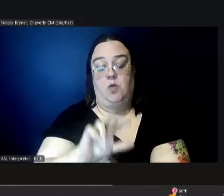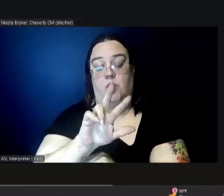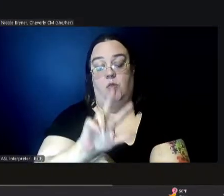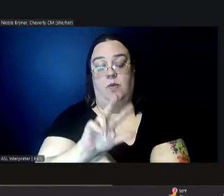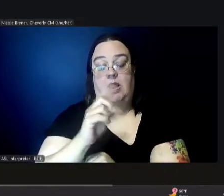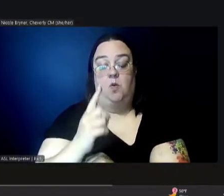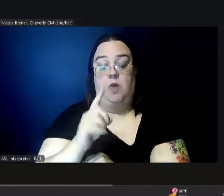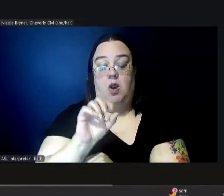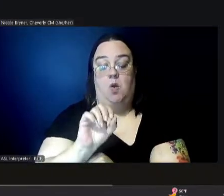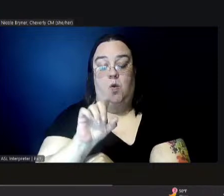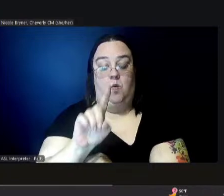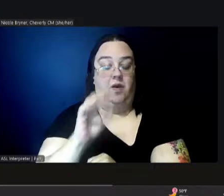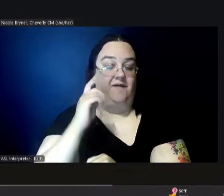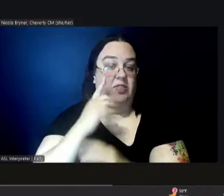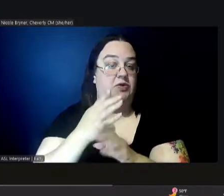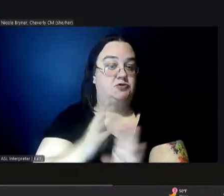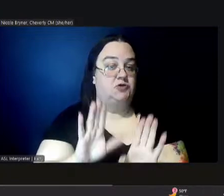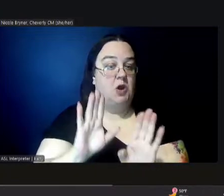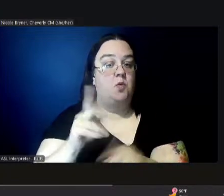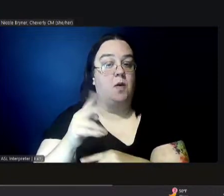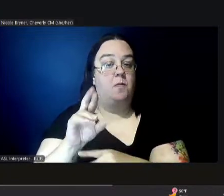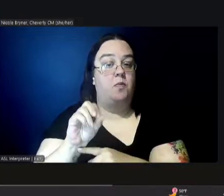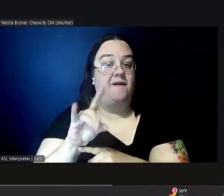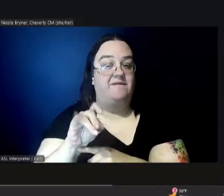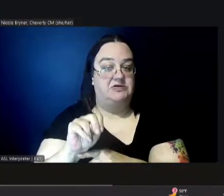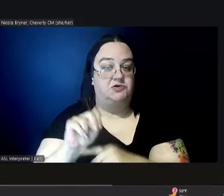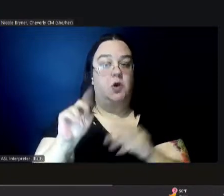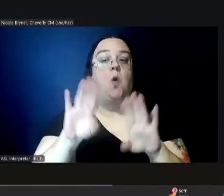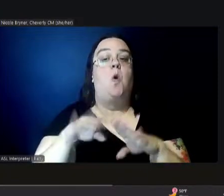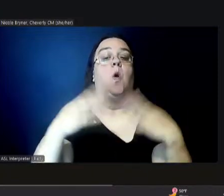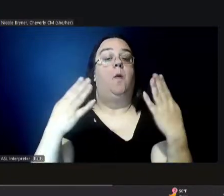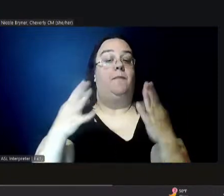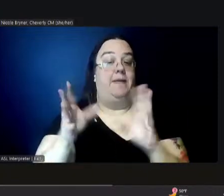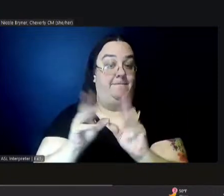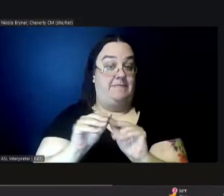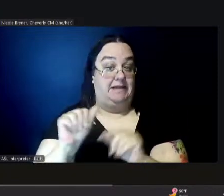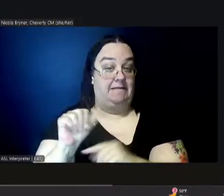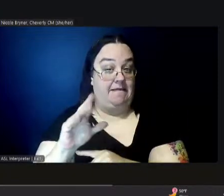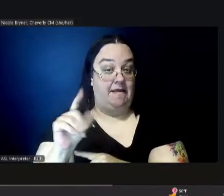3101 of the General Provision Article Open Meetings Act.